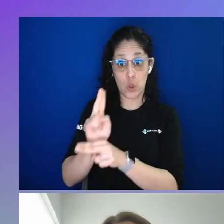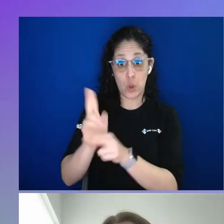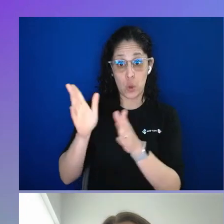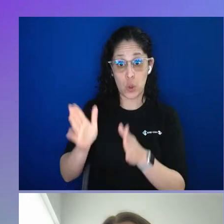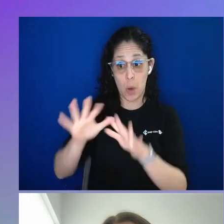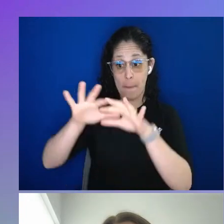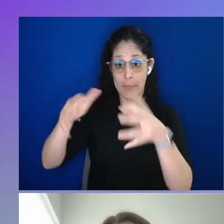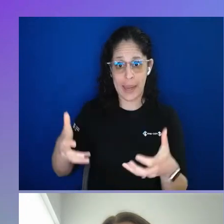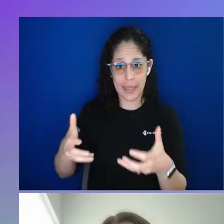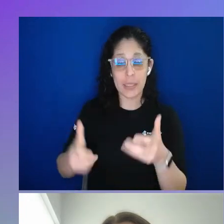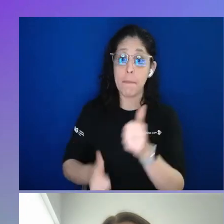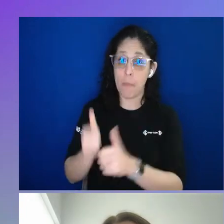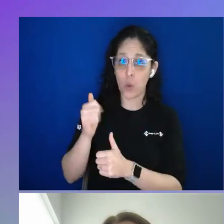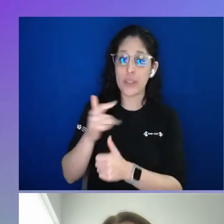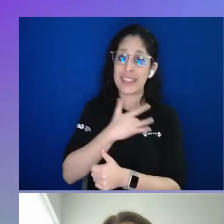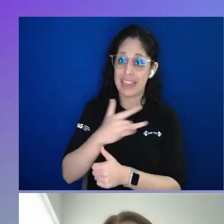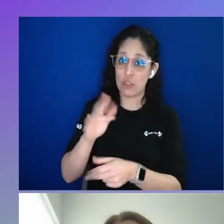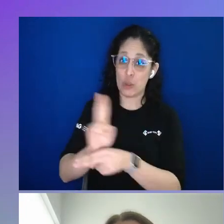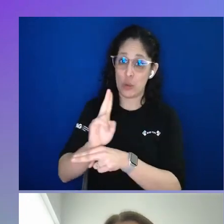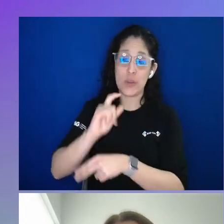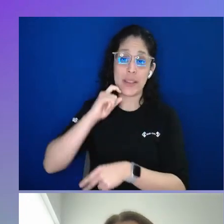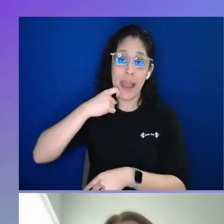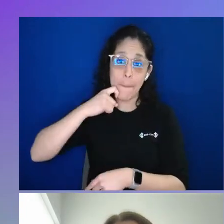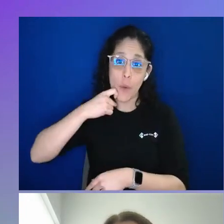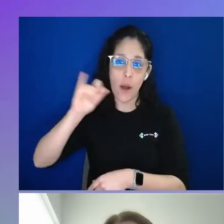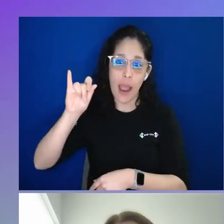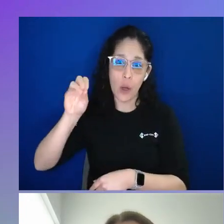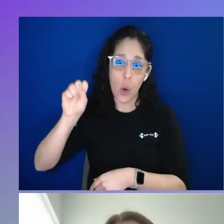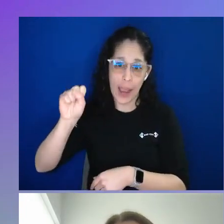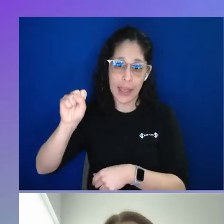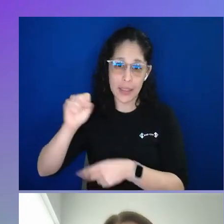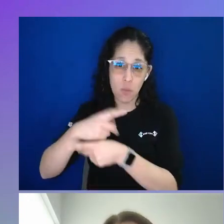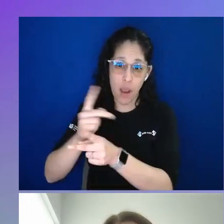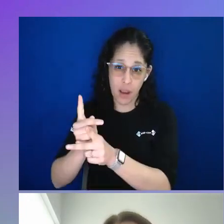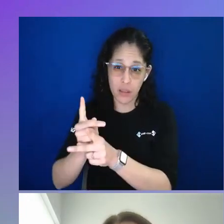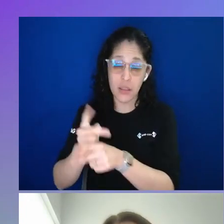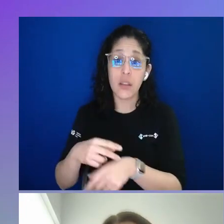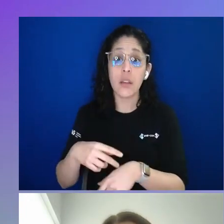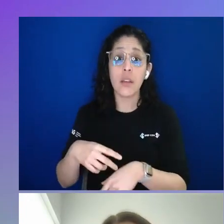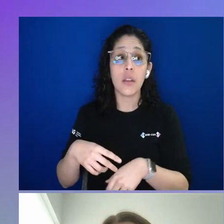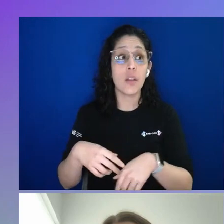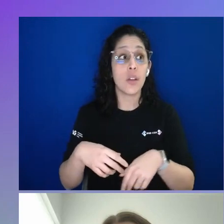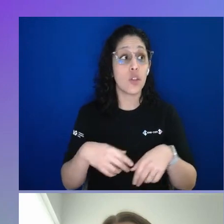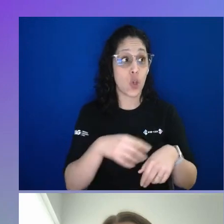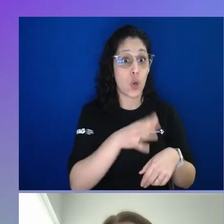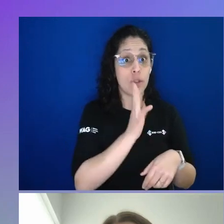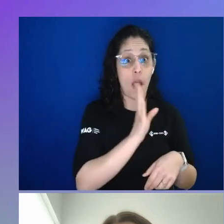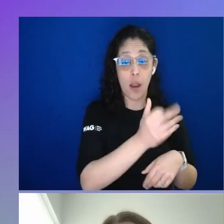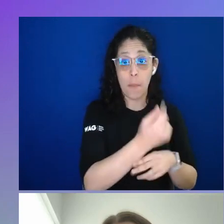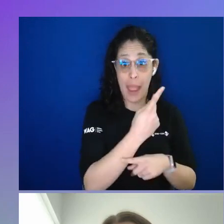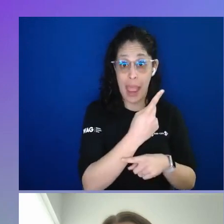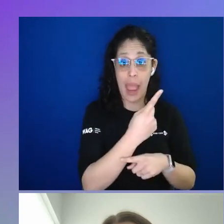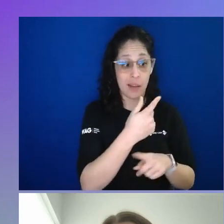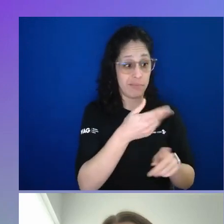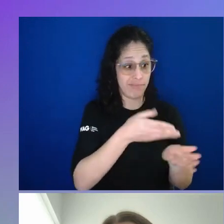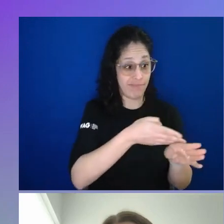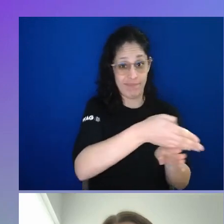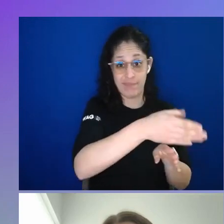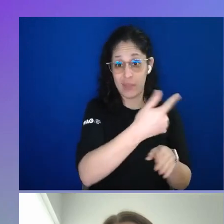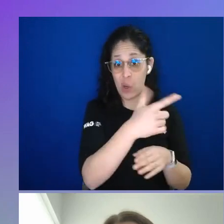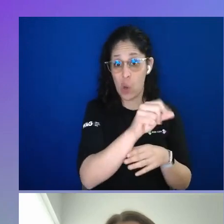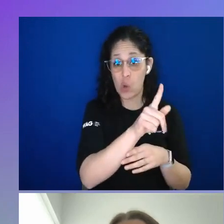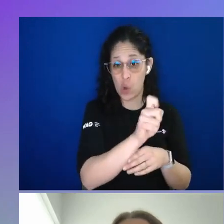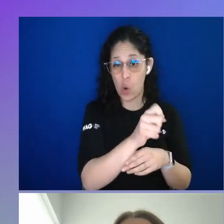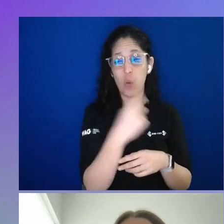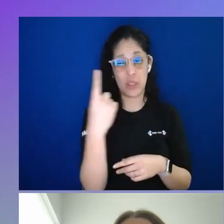Apple users. So overcoming talkback as a Google product was also a bump that we didn't see